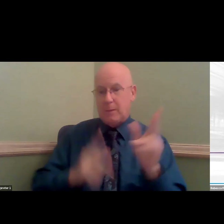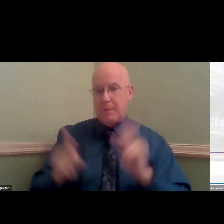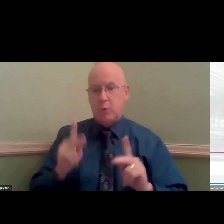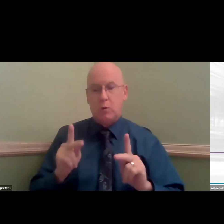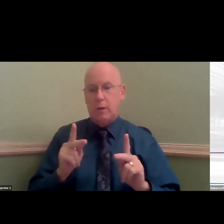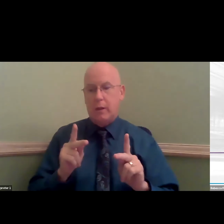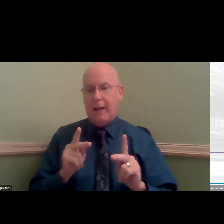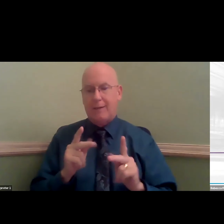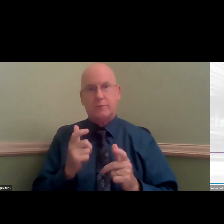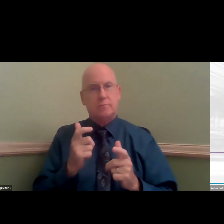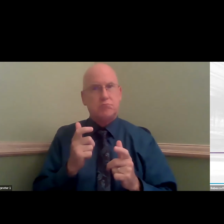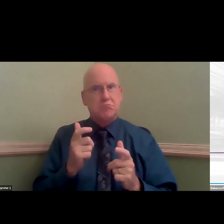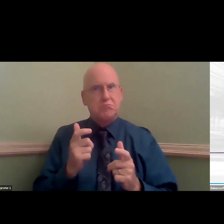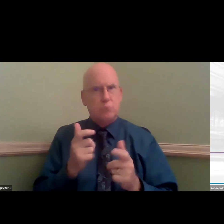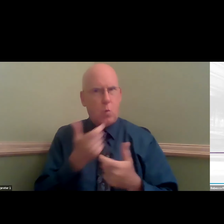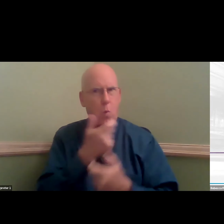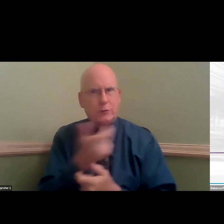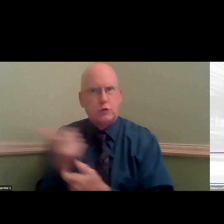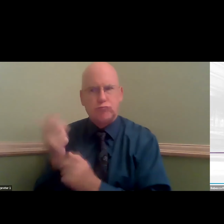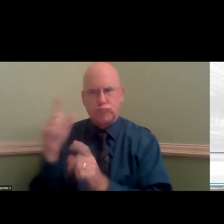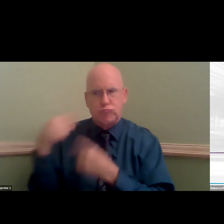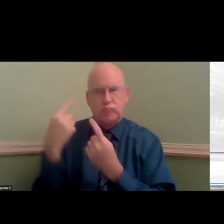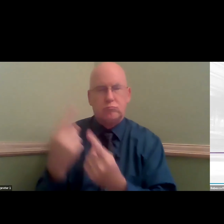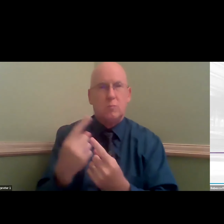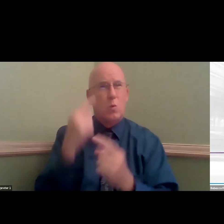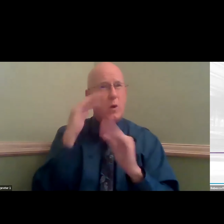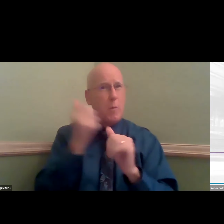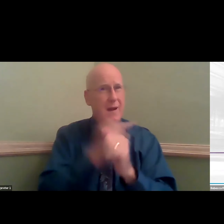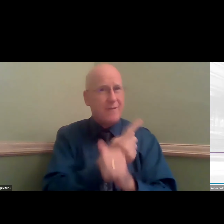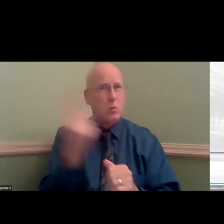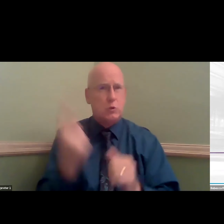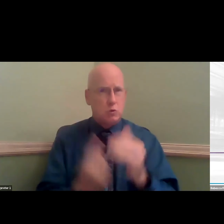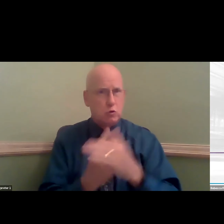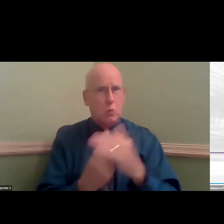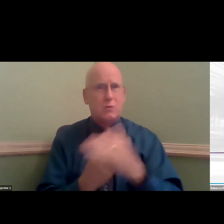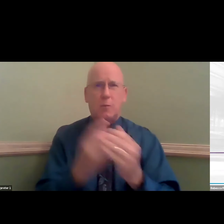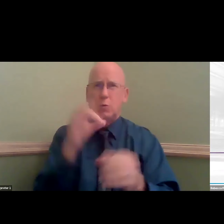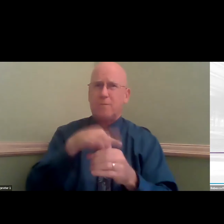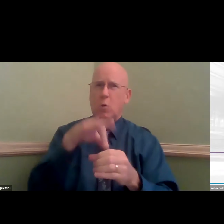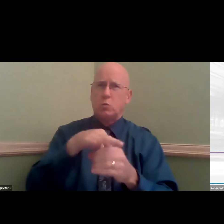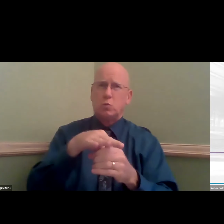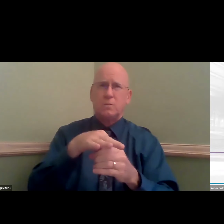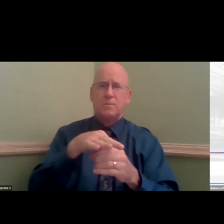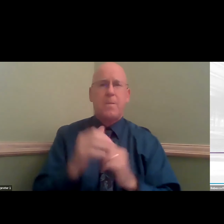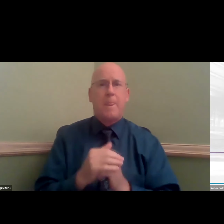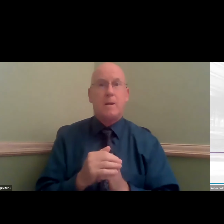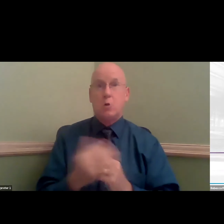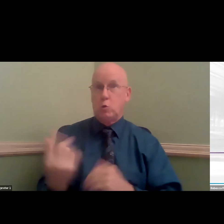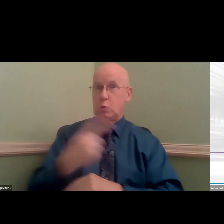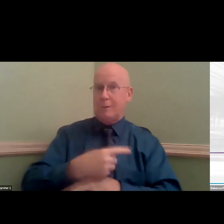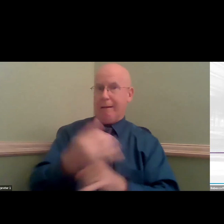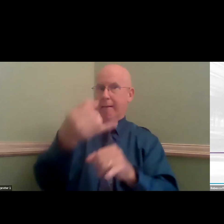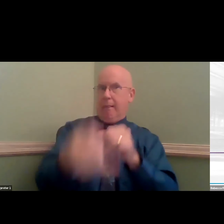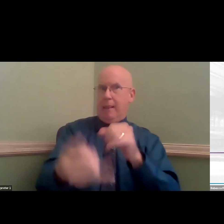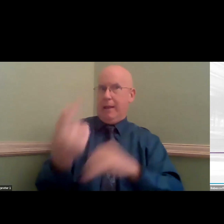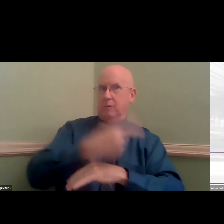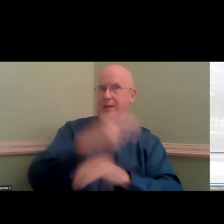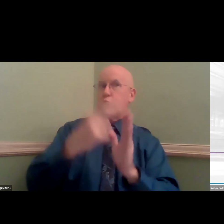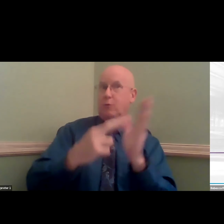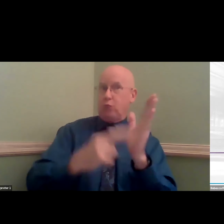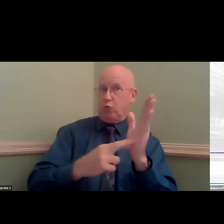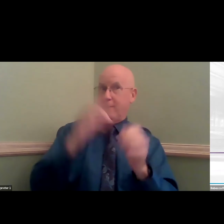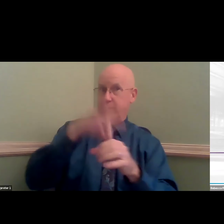People forums. And we hope that every single one of you shows up to vote And today is the last day that you can register to vote.